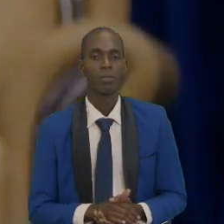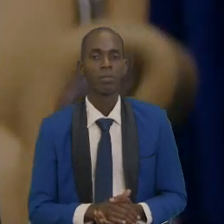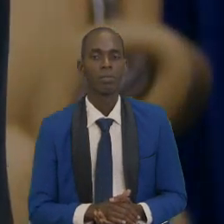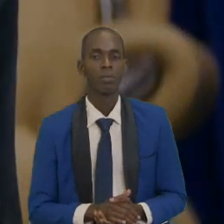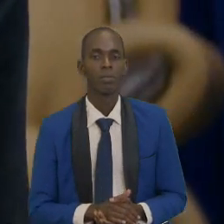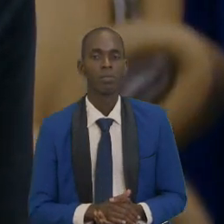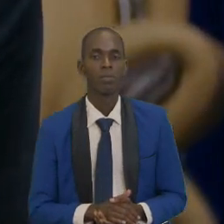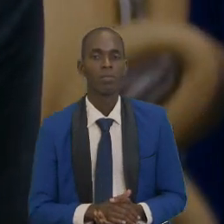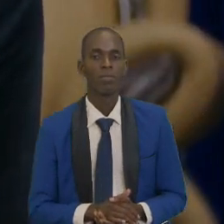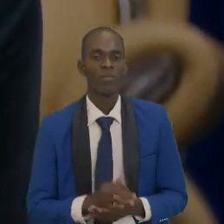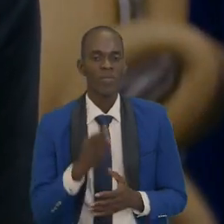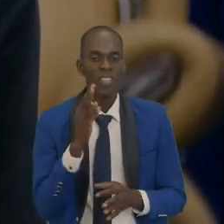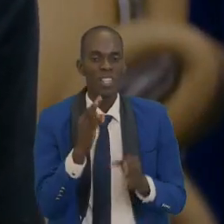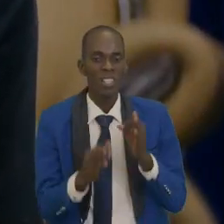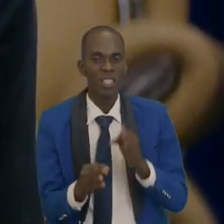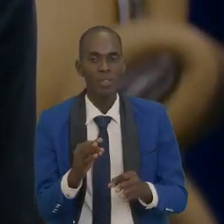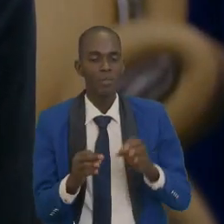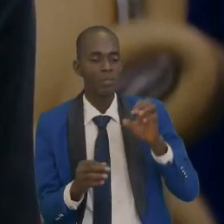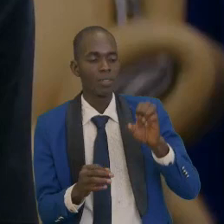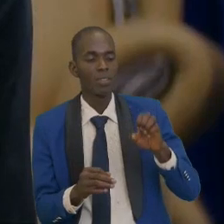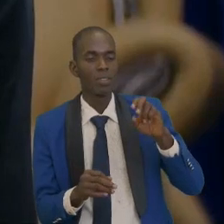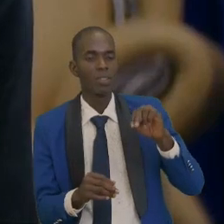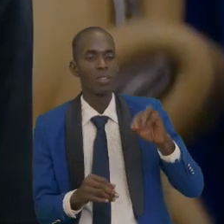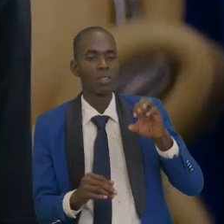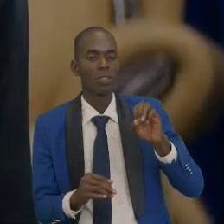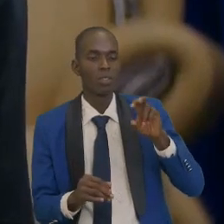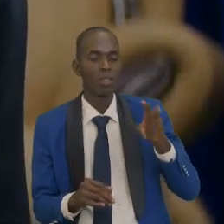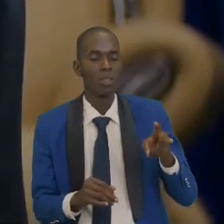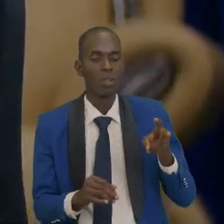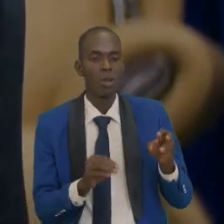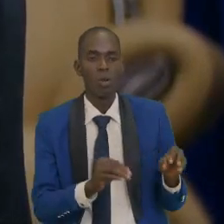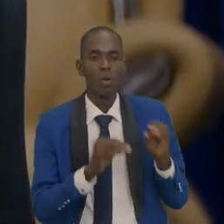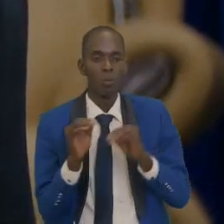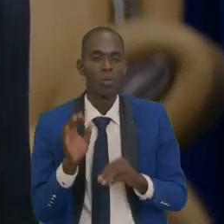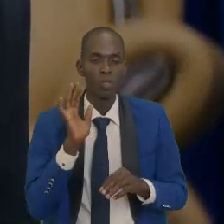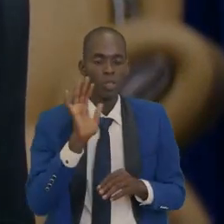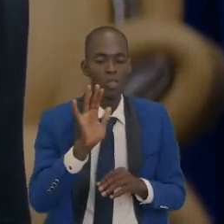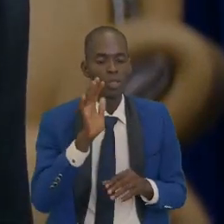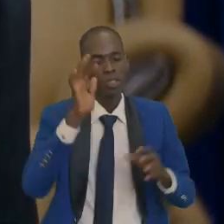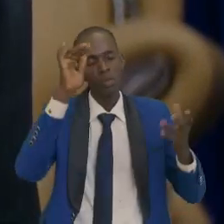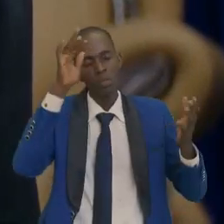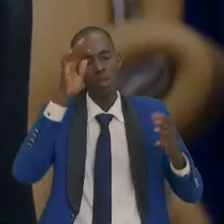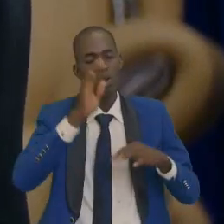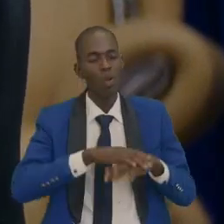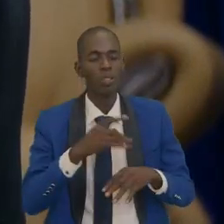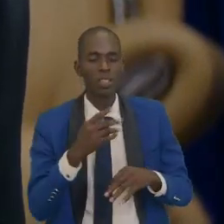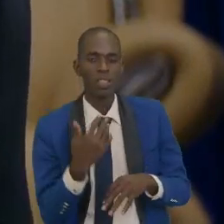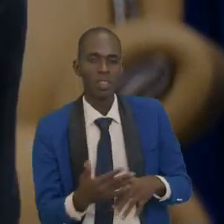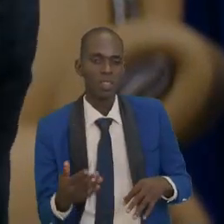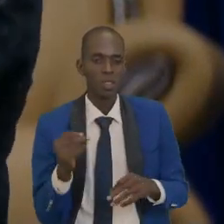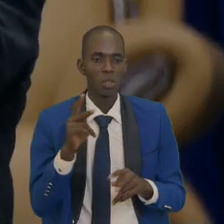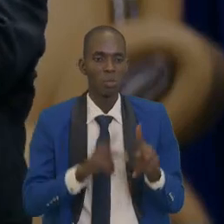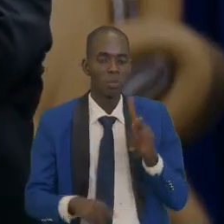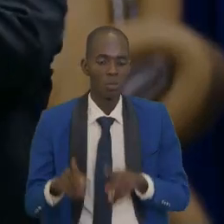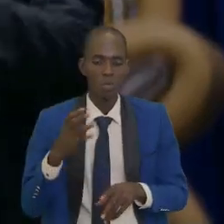if Enoch based his expectation on the things and the people of the